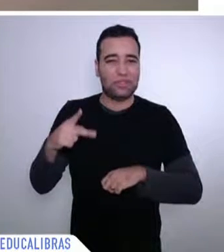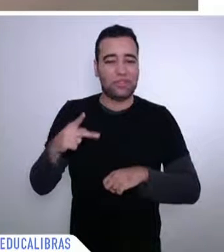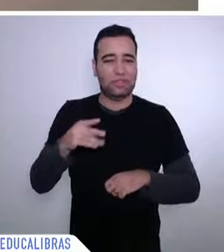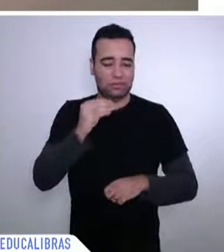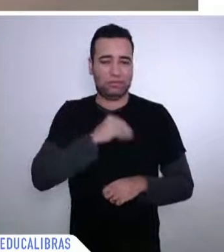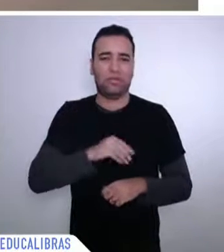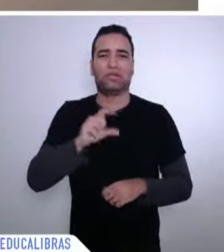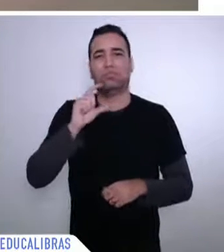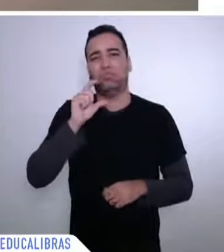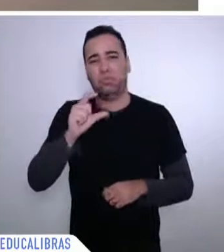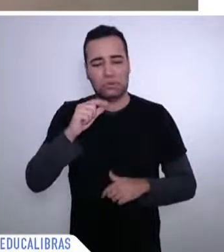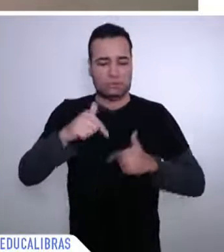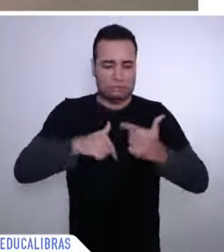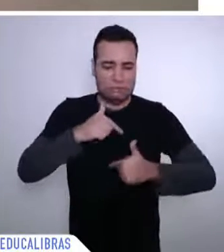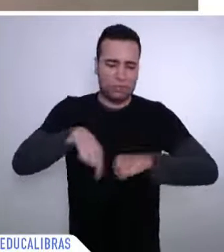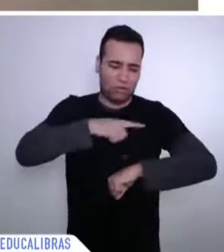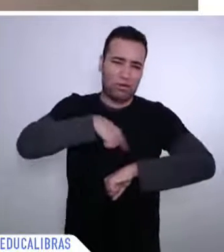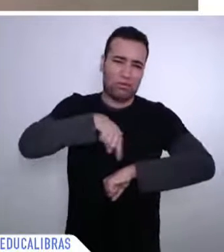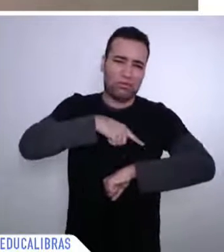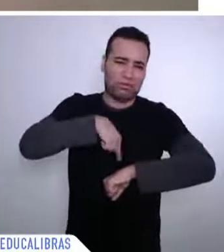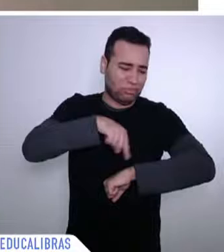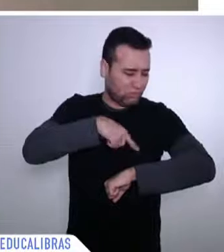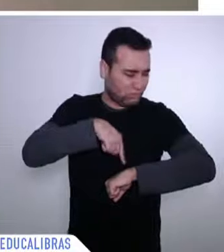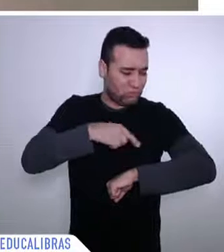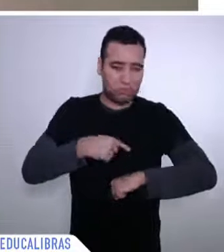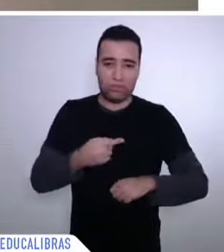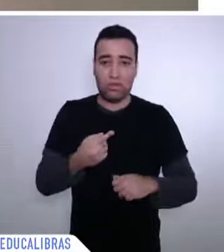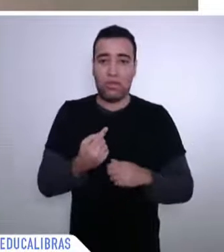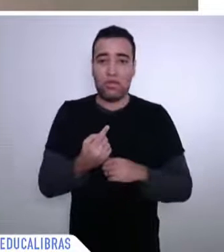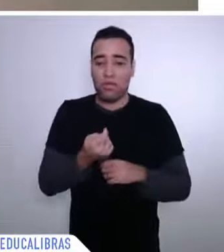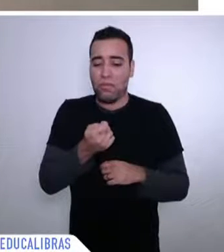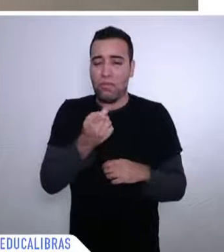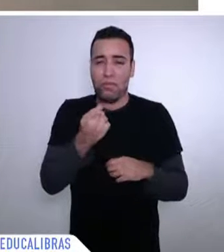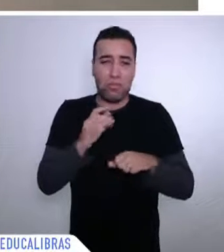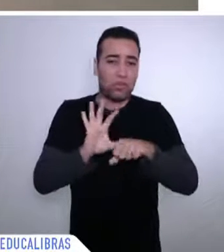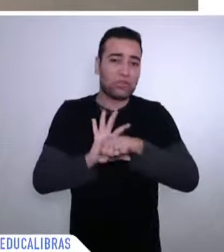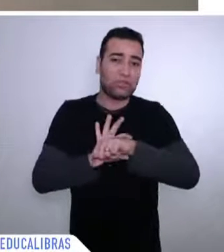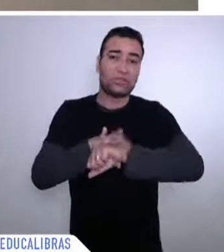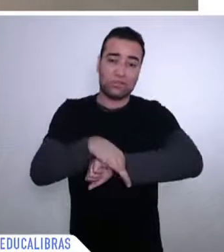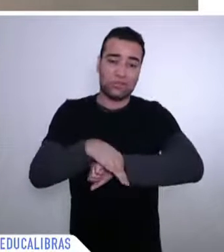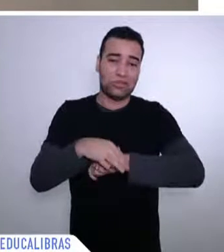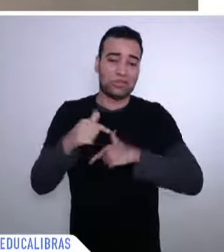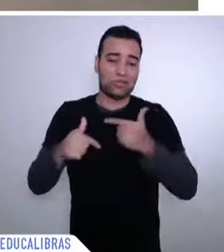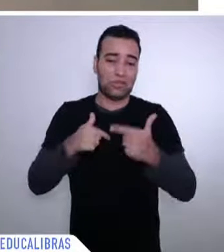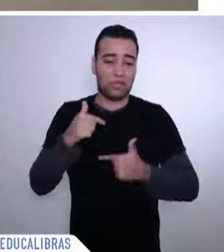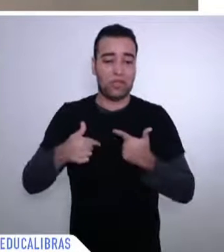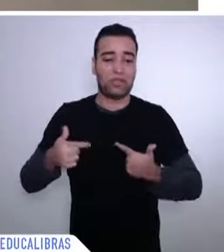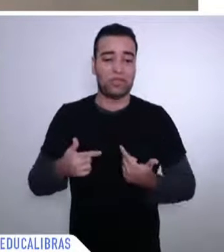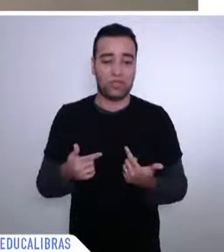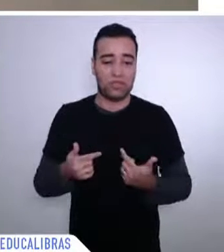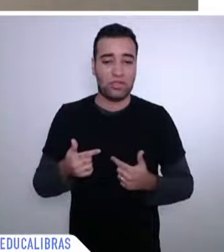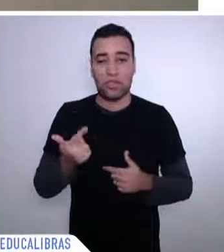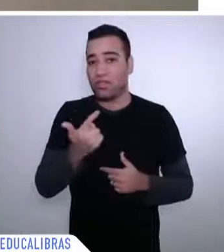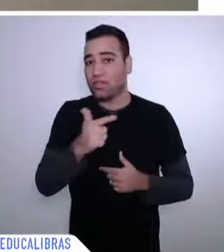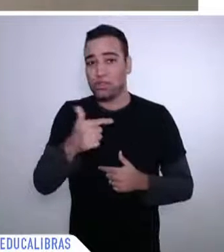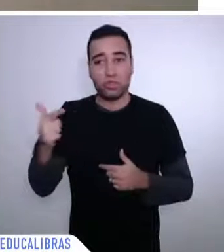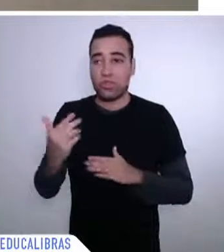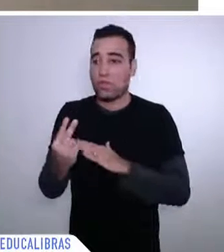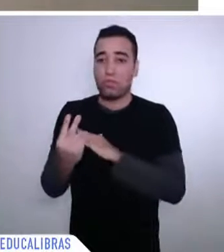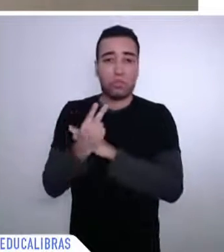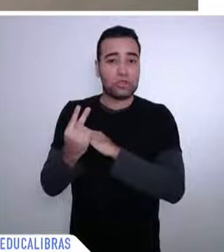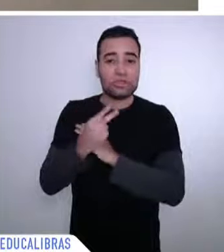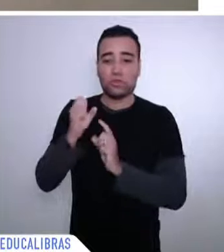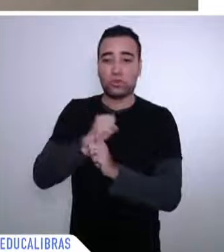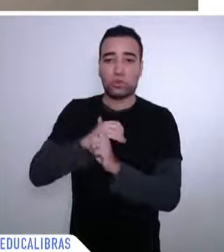security in their job. And at the same time, they don't have social protection, they don't have employment protection. And so these are vulnerable workers that really